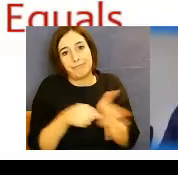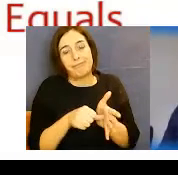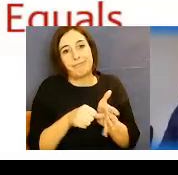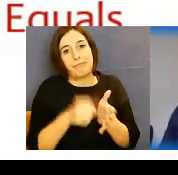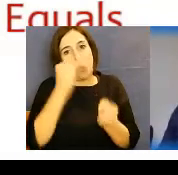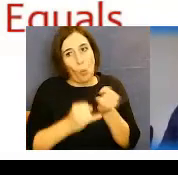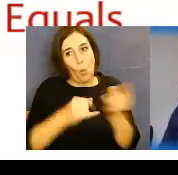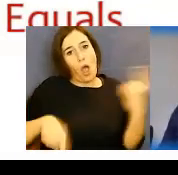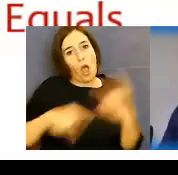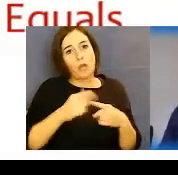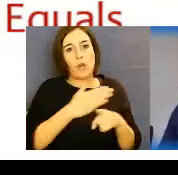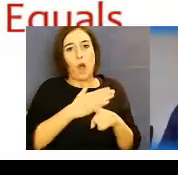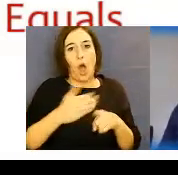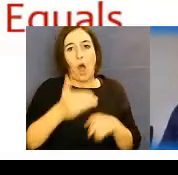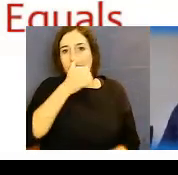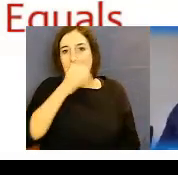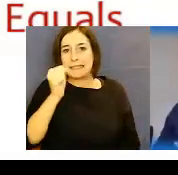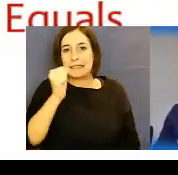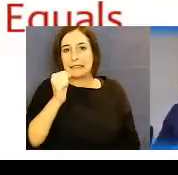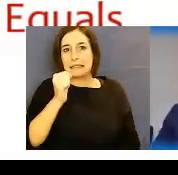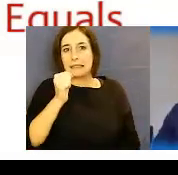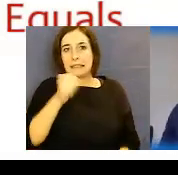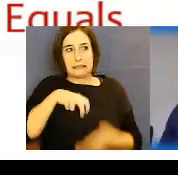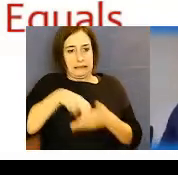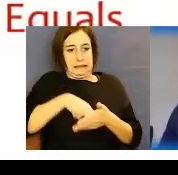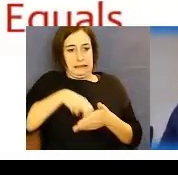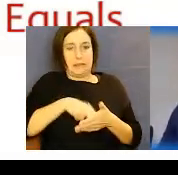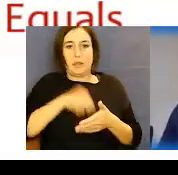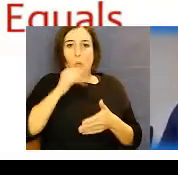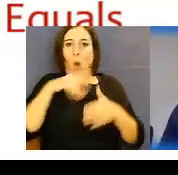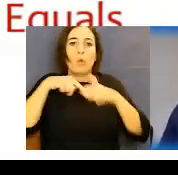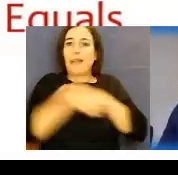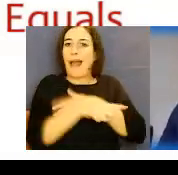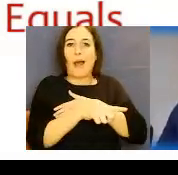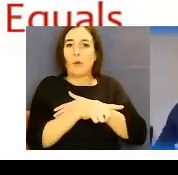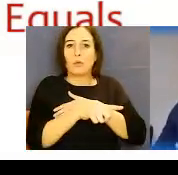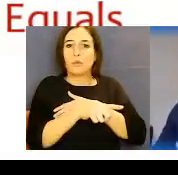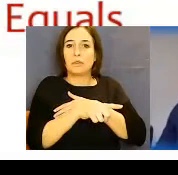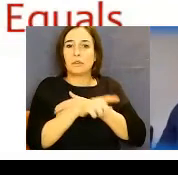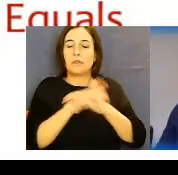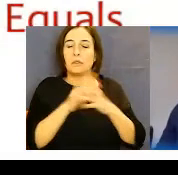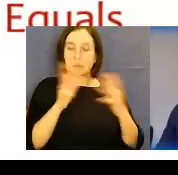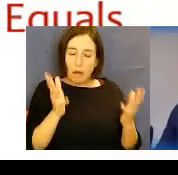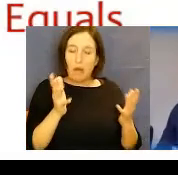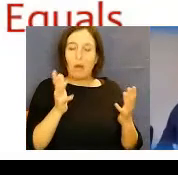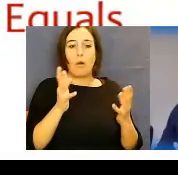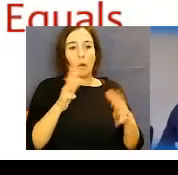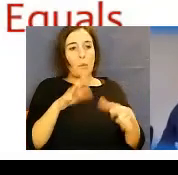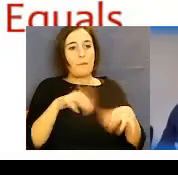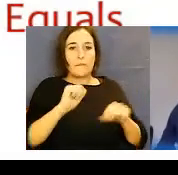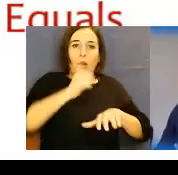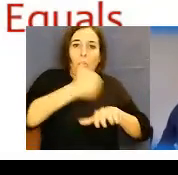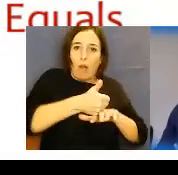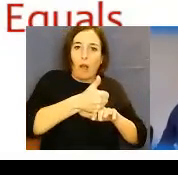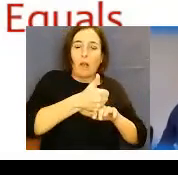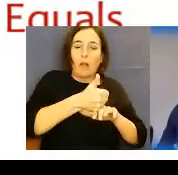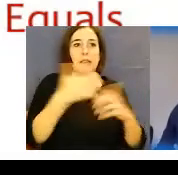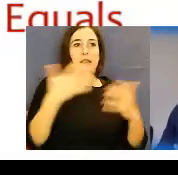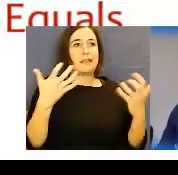our community, you know, staying home. So we started developing issues around, you know, online engagement,